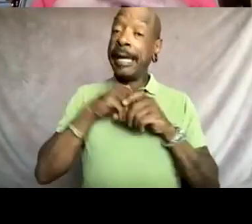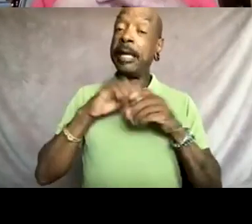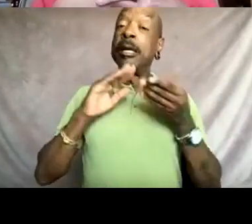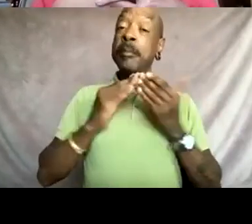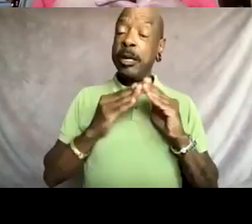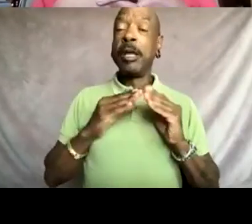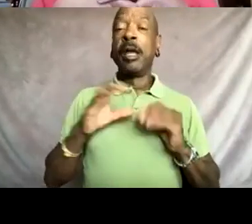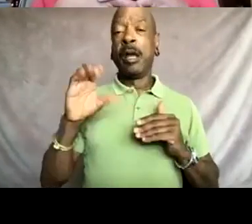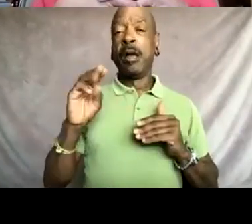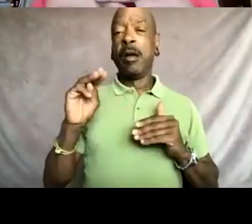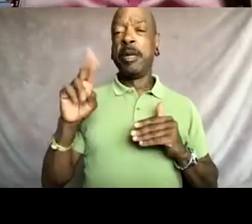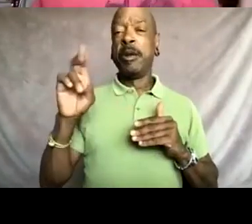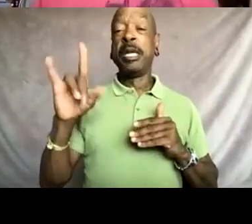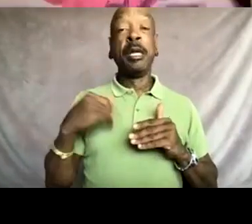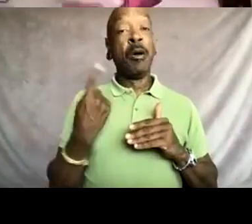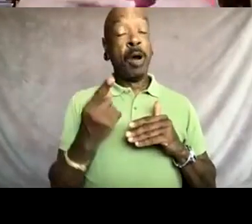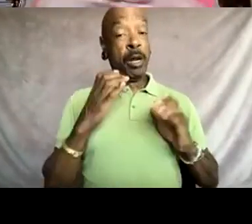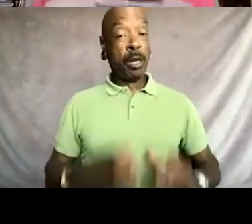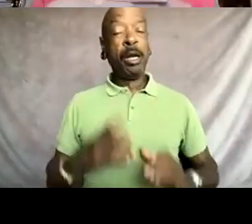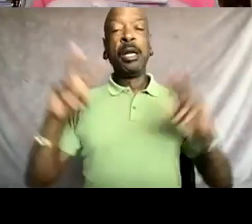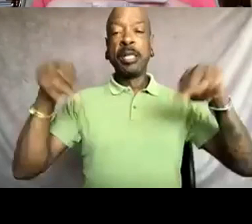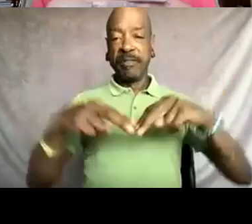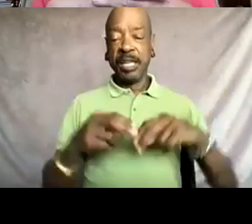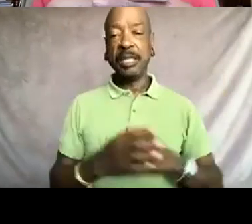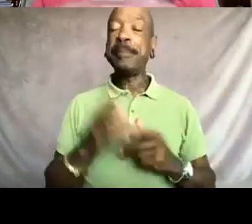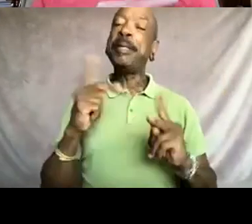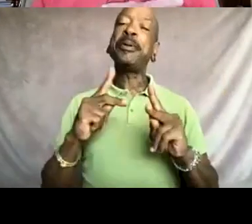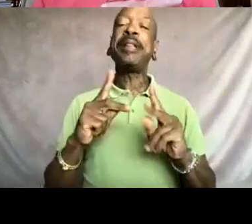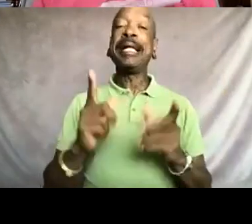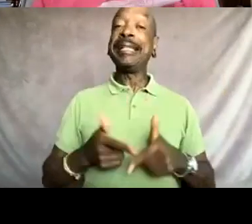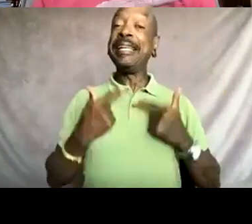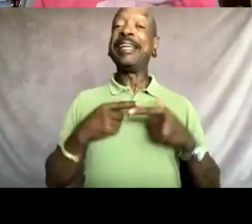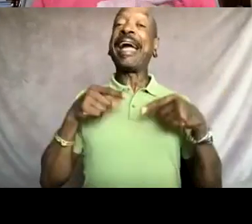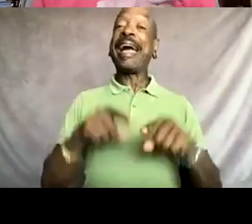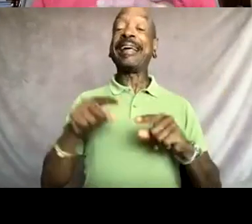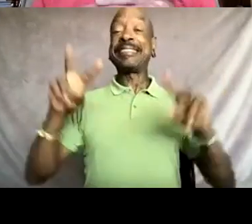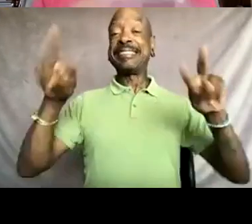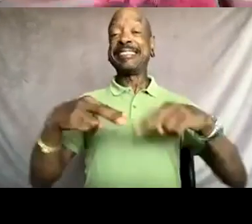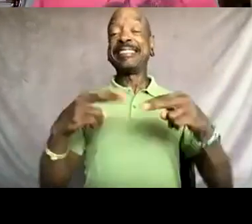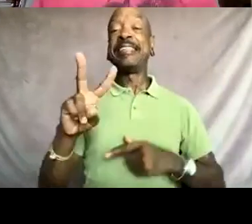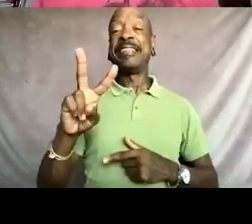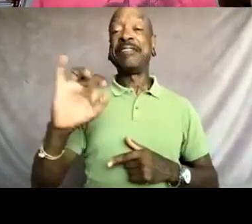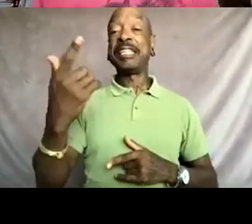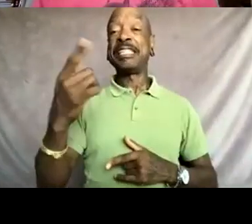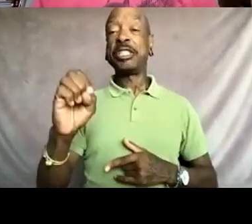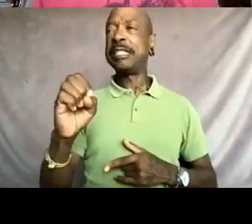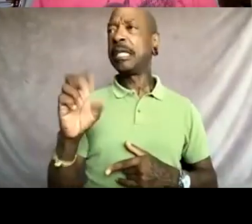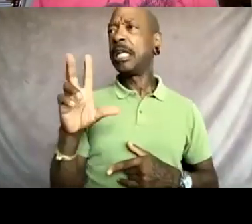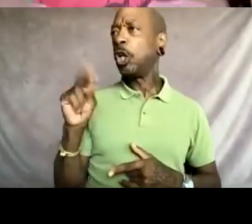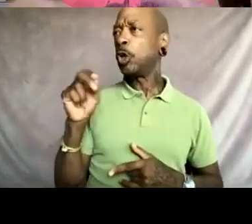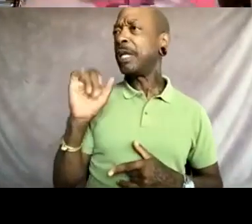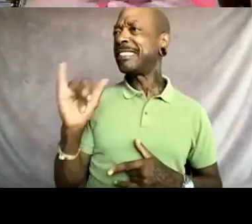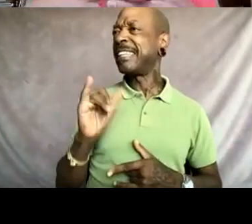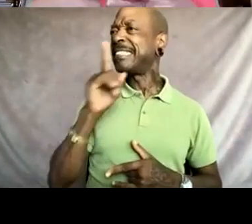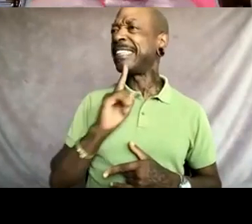is a village, people living together as a village, but the local zoning laws say, no, this is like single family housing. You can't have